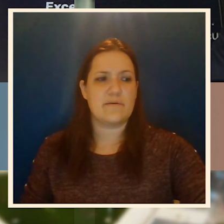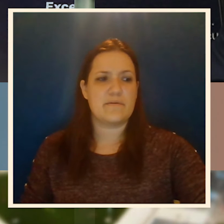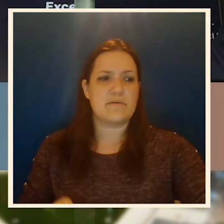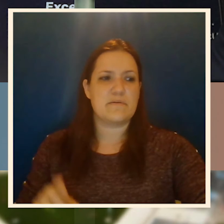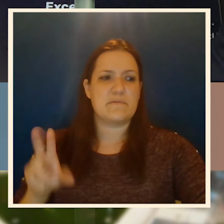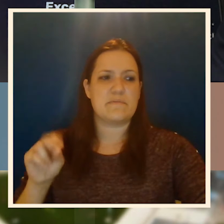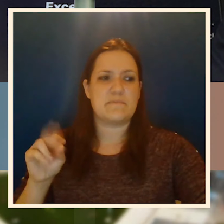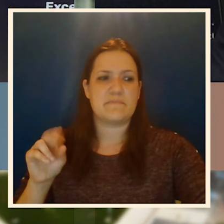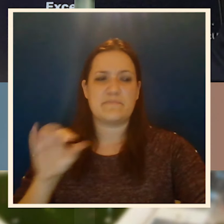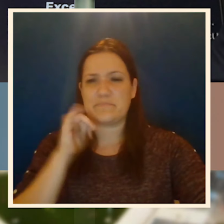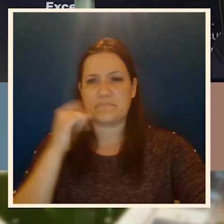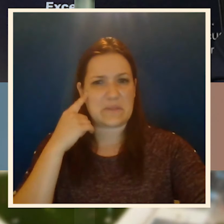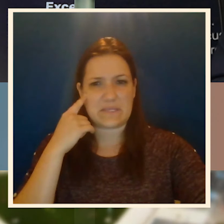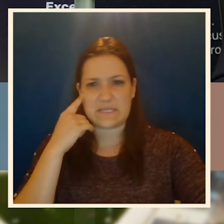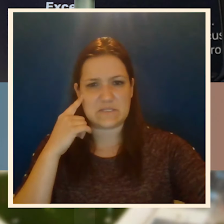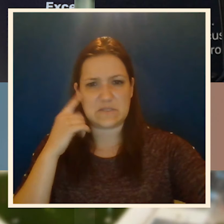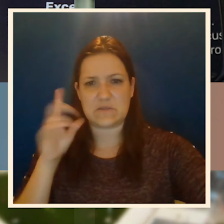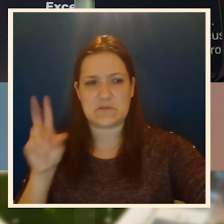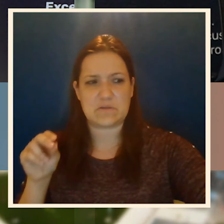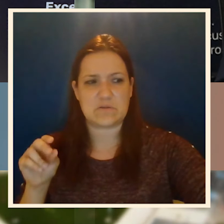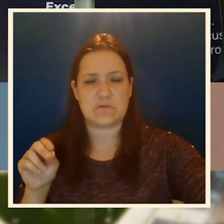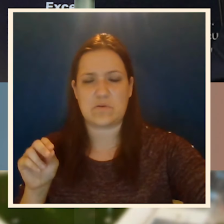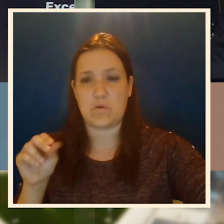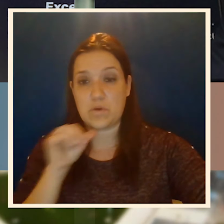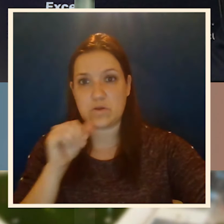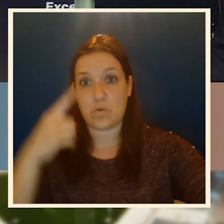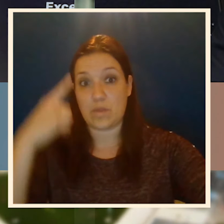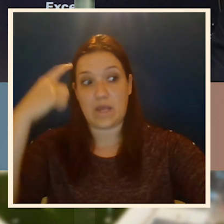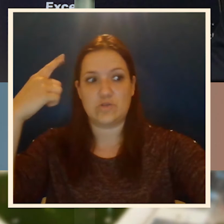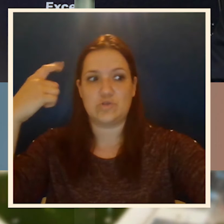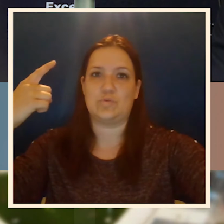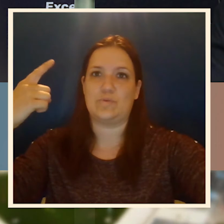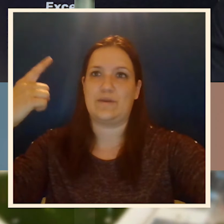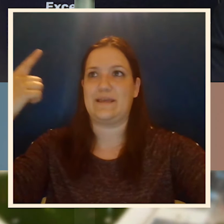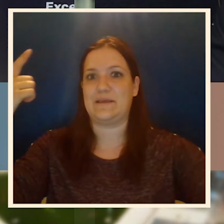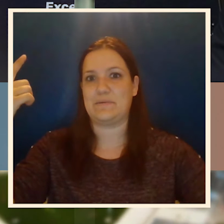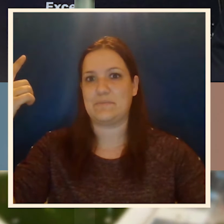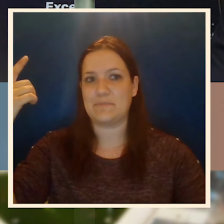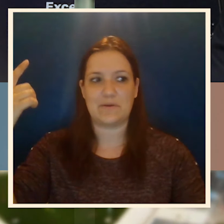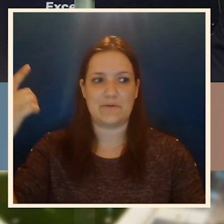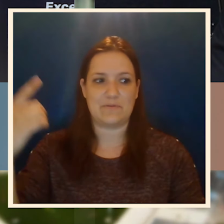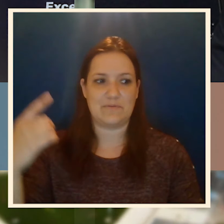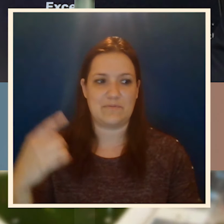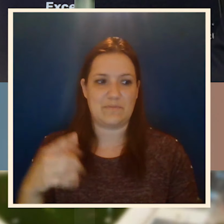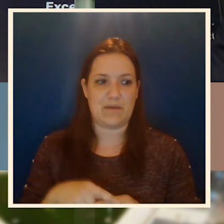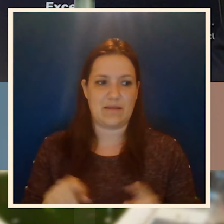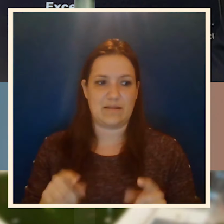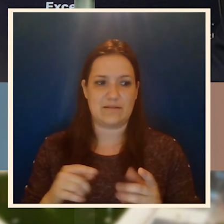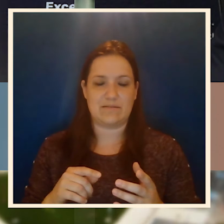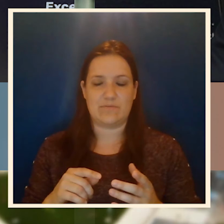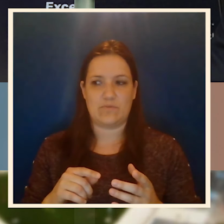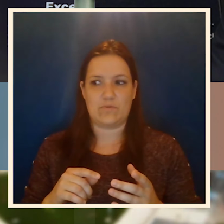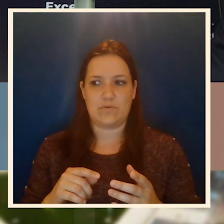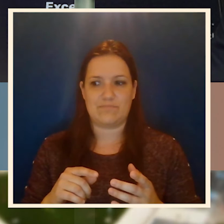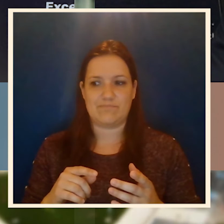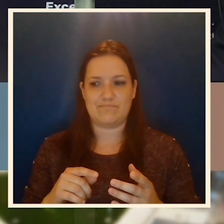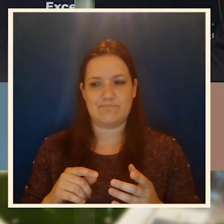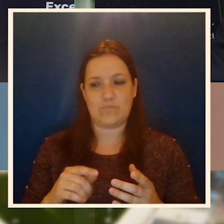No. No, I don't think we certainly don't dream of pandemics. We have nightmares about pandemics, but